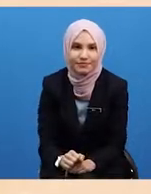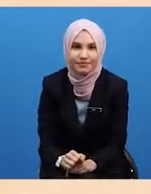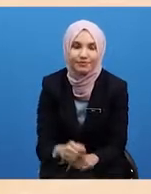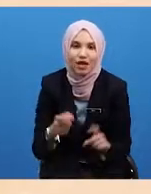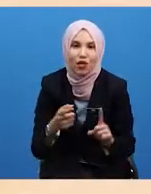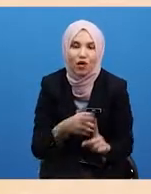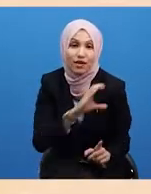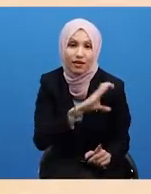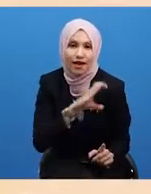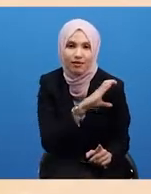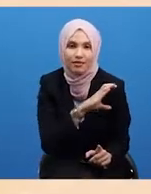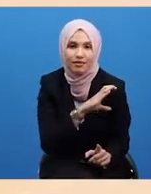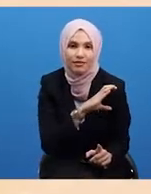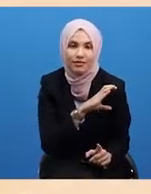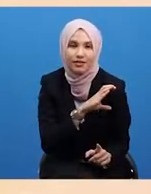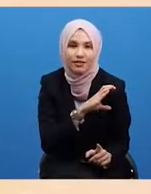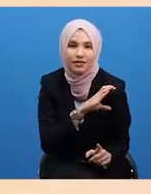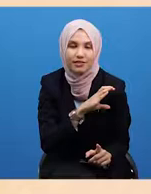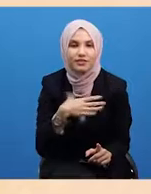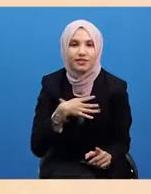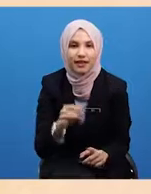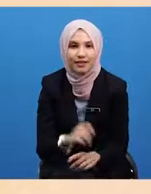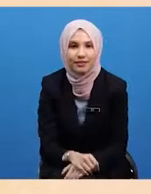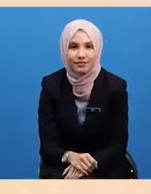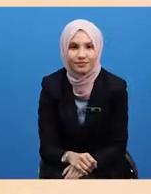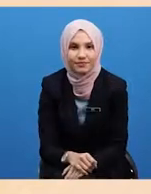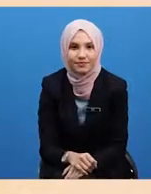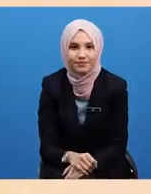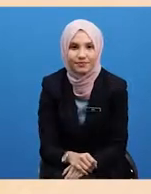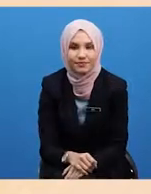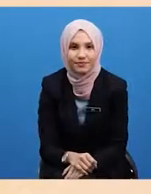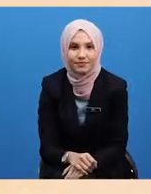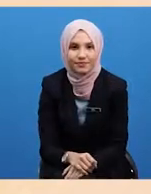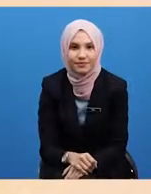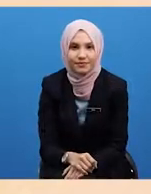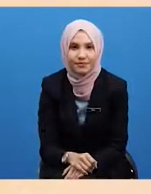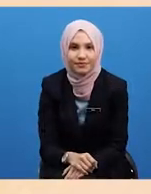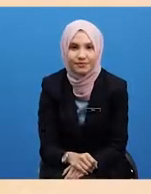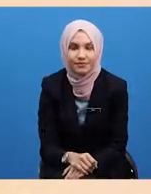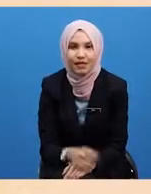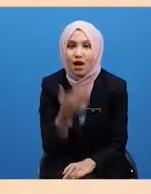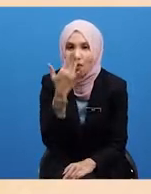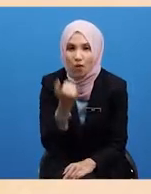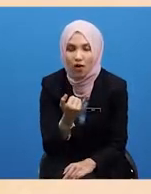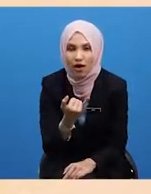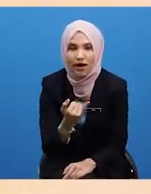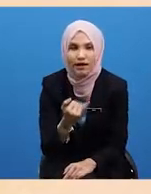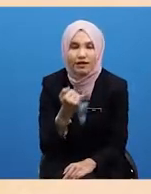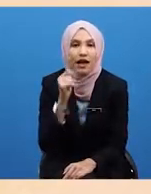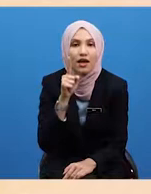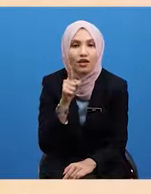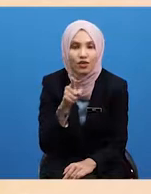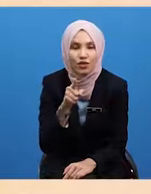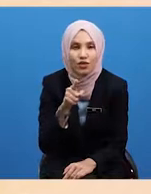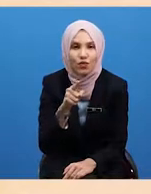One character you dislike. Reasons why you dislike.